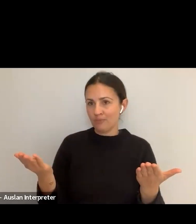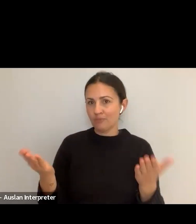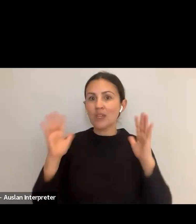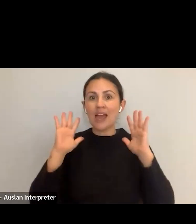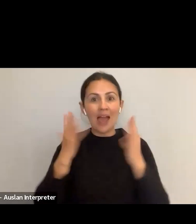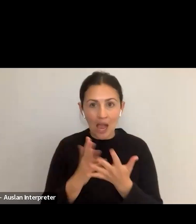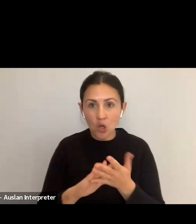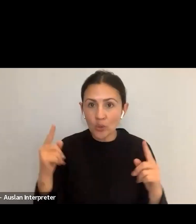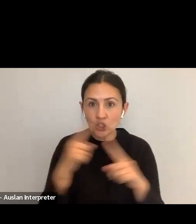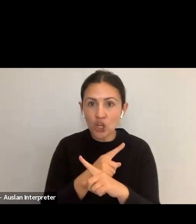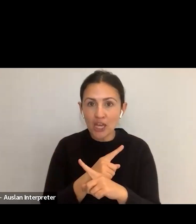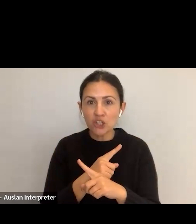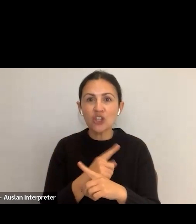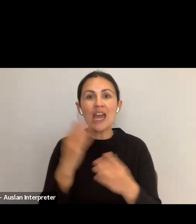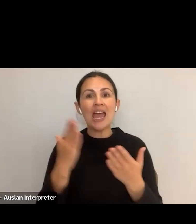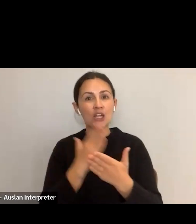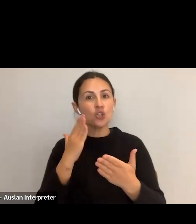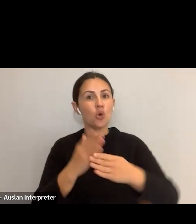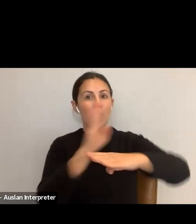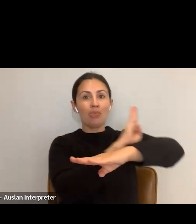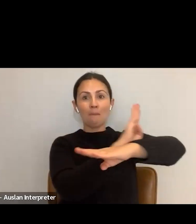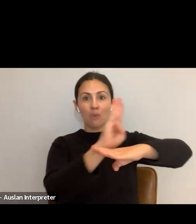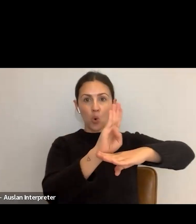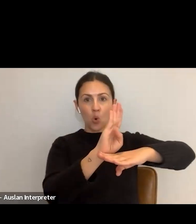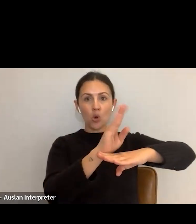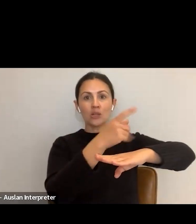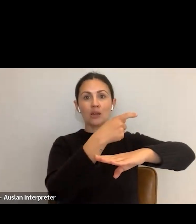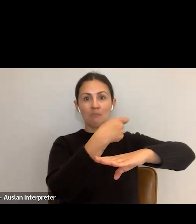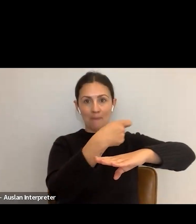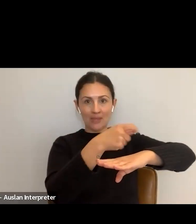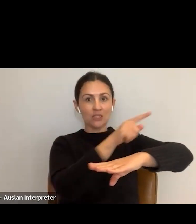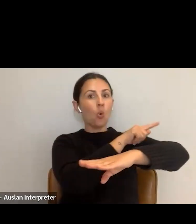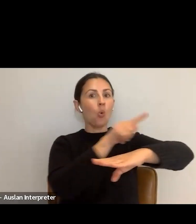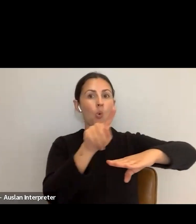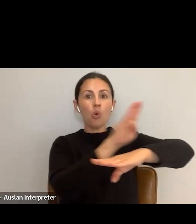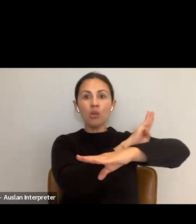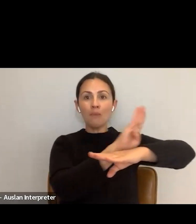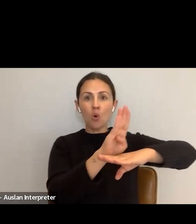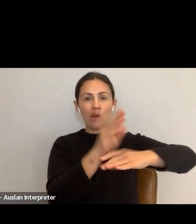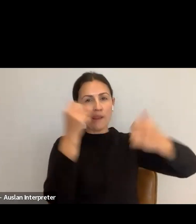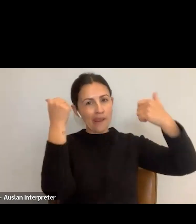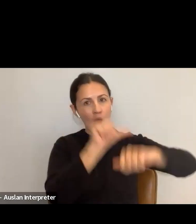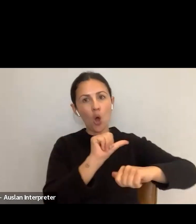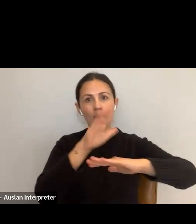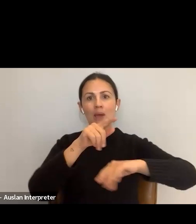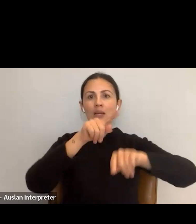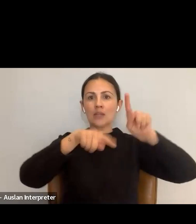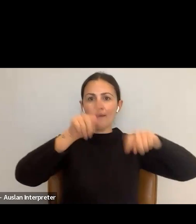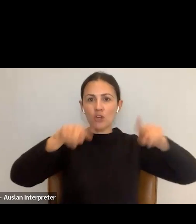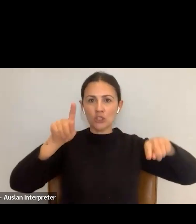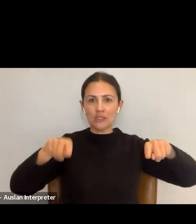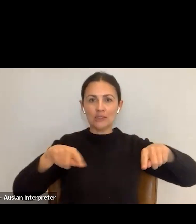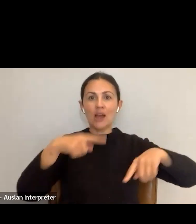will run themselves reflect the communities they're trying to serve. So that's where leadership and diversity in leadership can be a